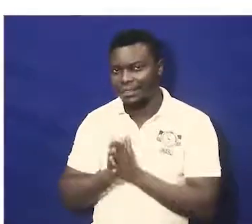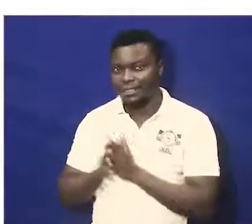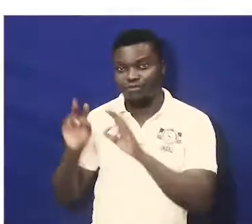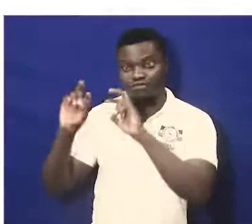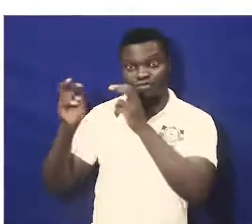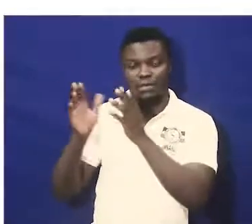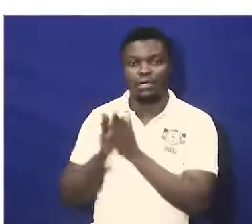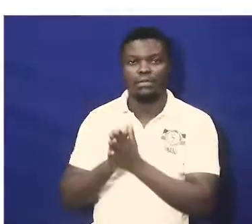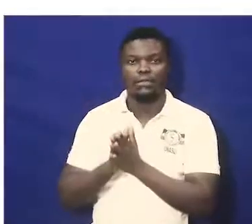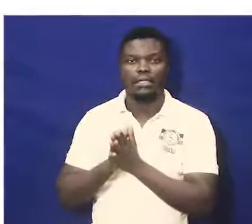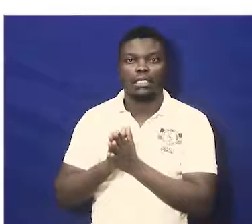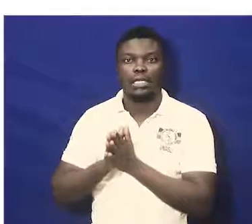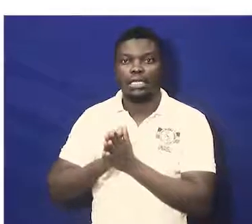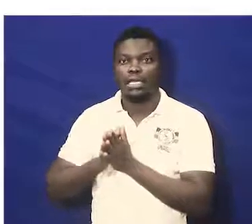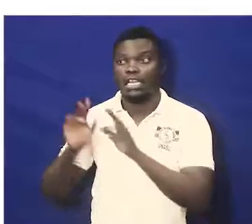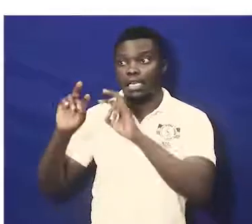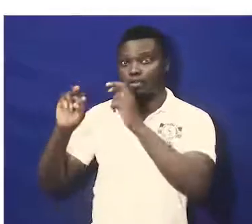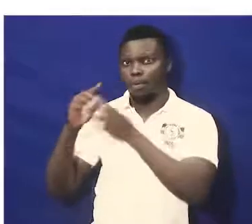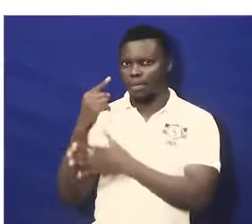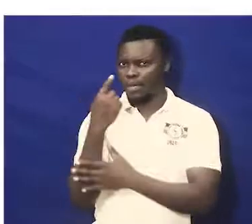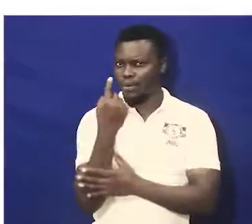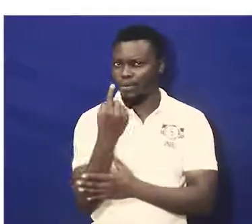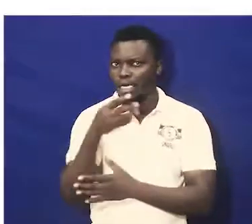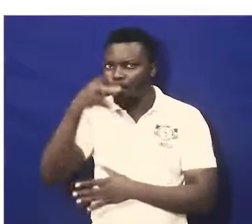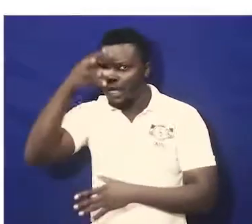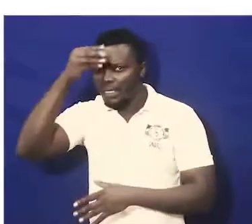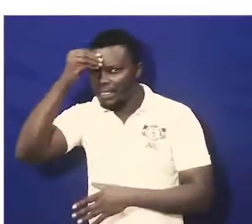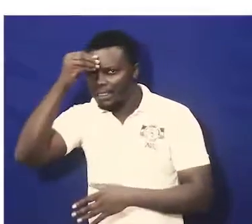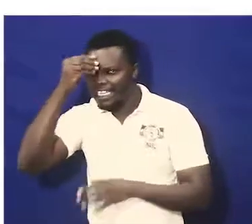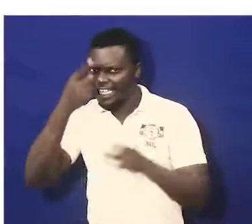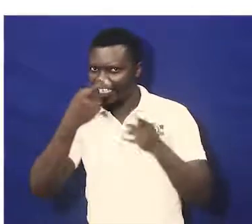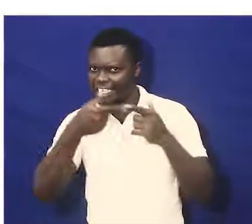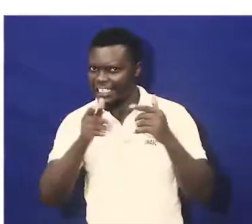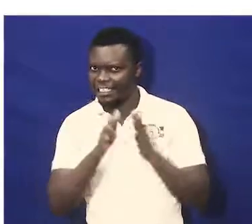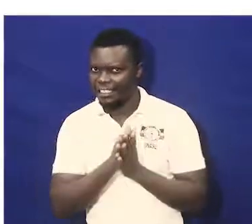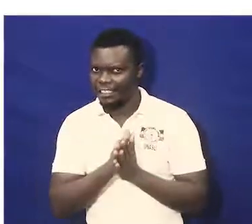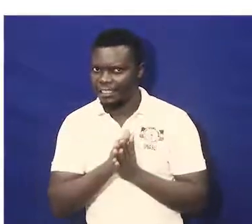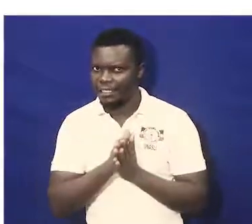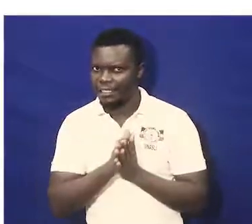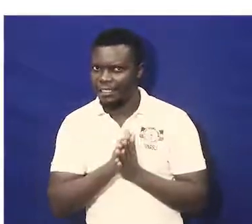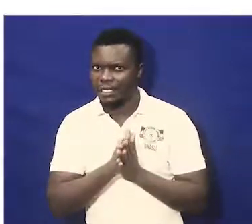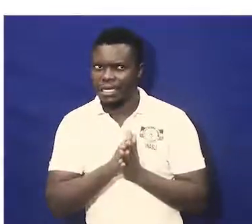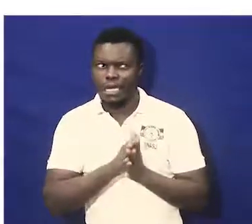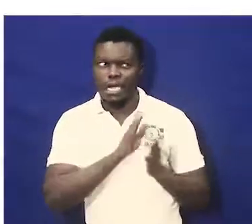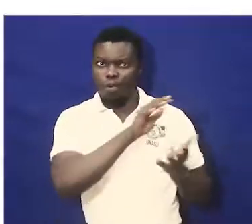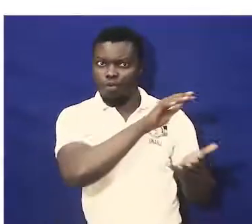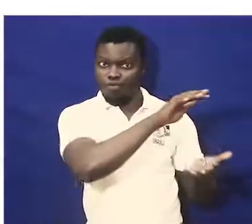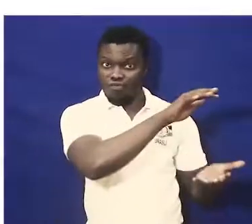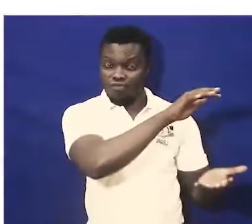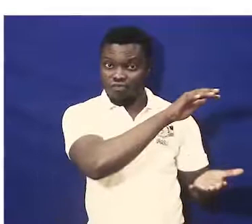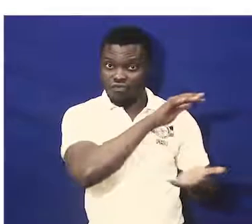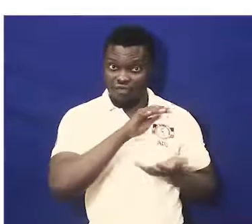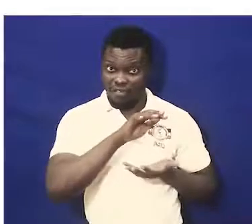In lesson 1, we learned the difference between a retailer